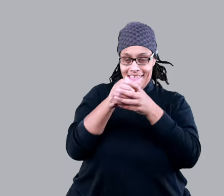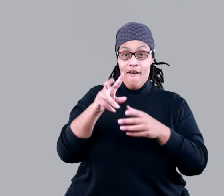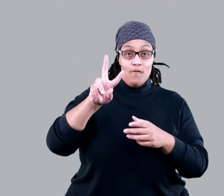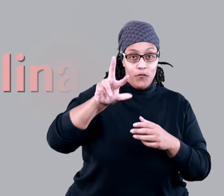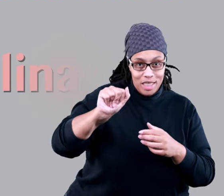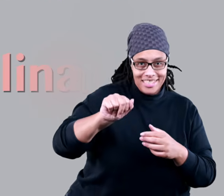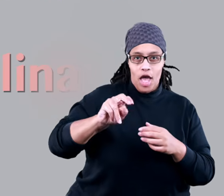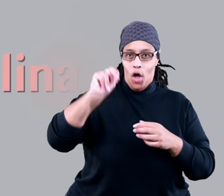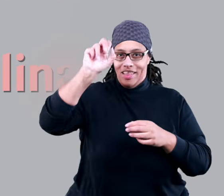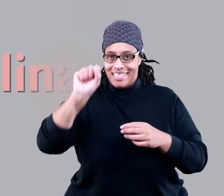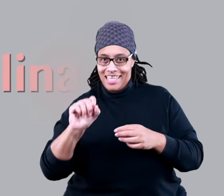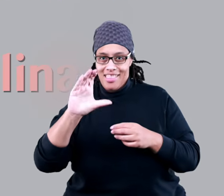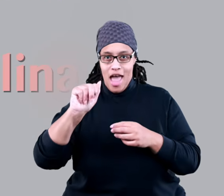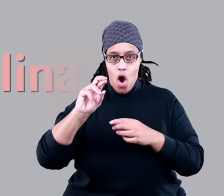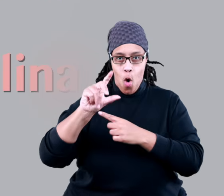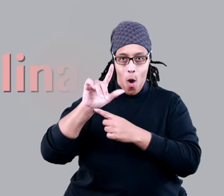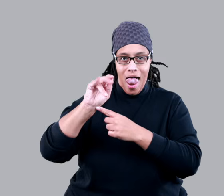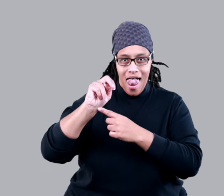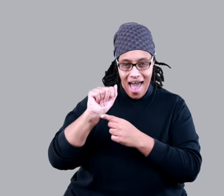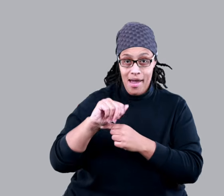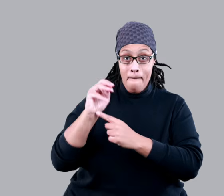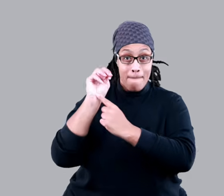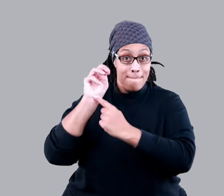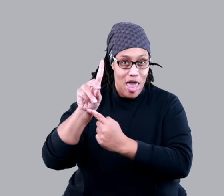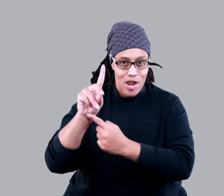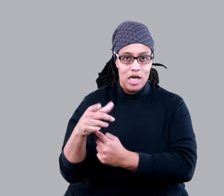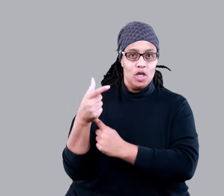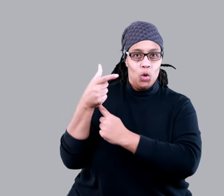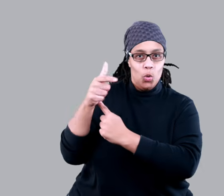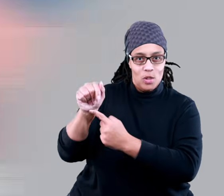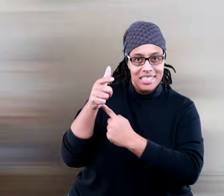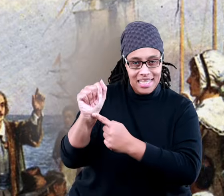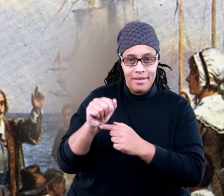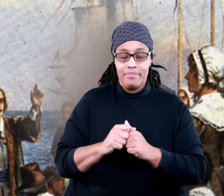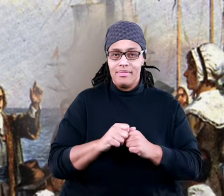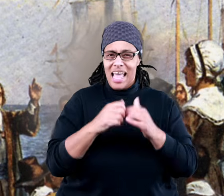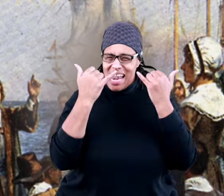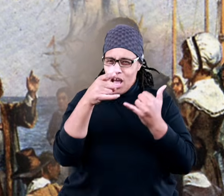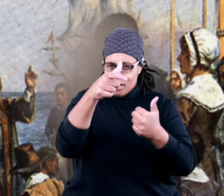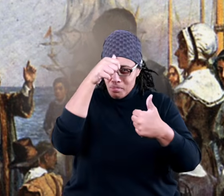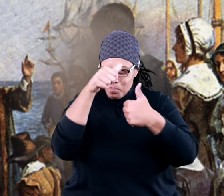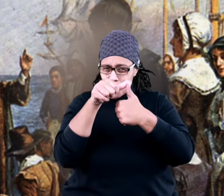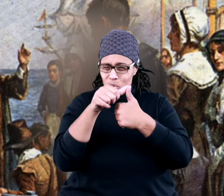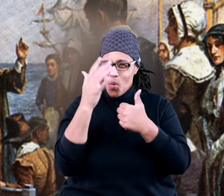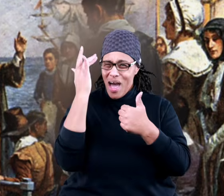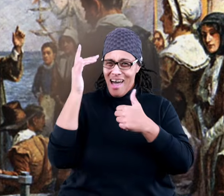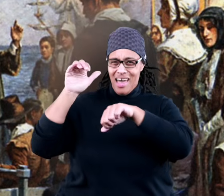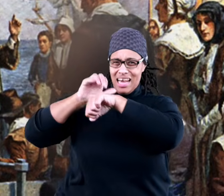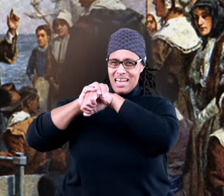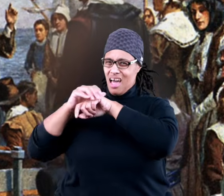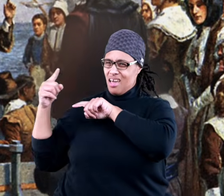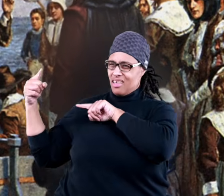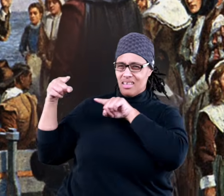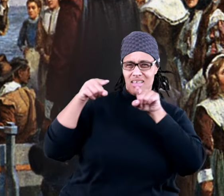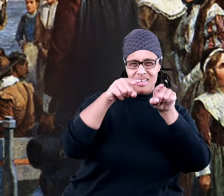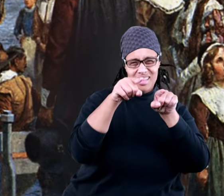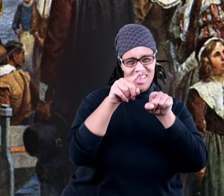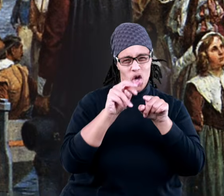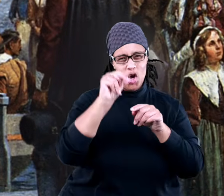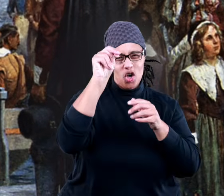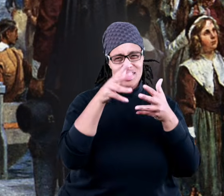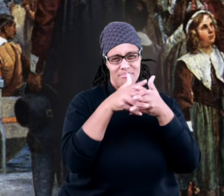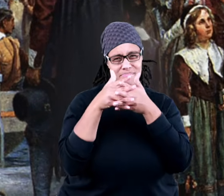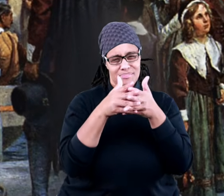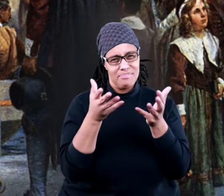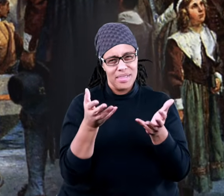Virginia, North and South Carolina, Maryland, and Georgia. Can you remember the reasons why England wanted to colonize